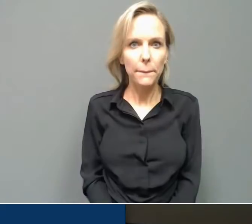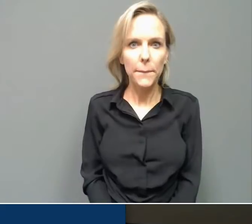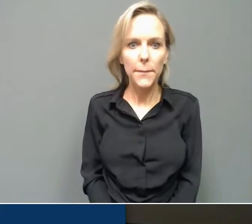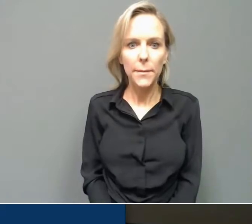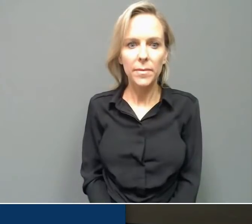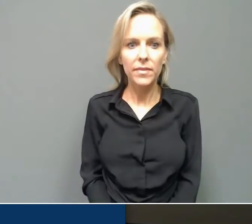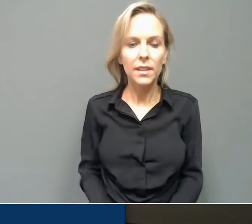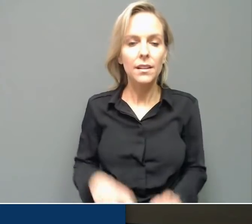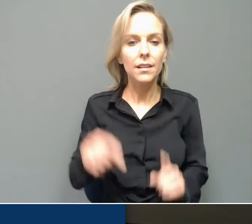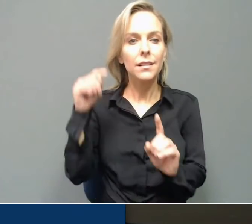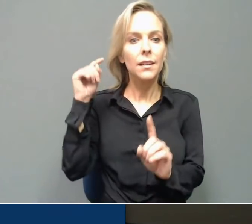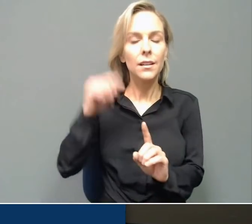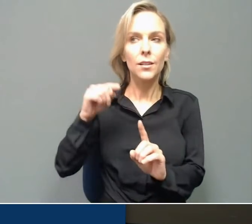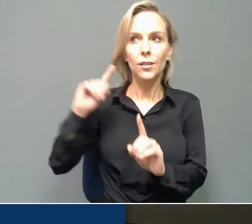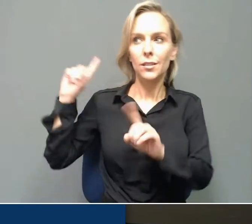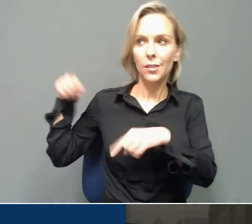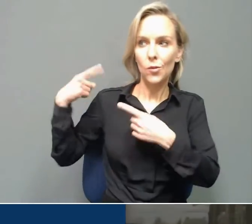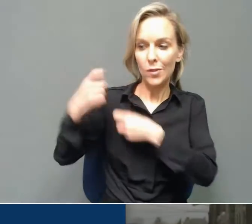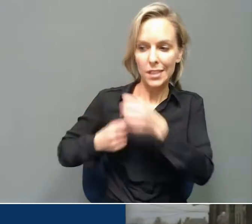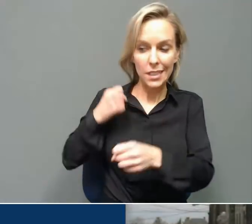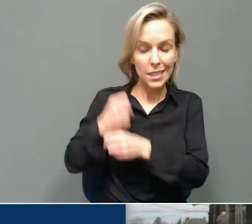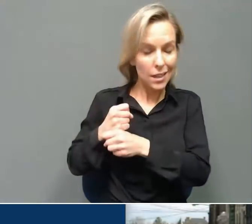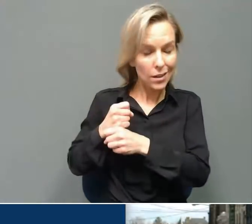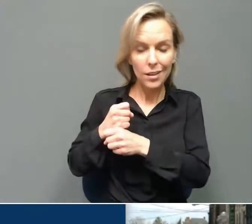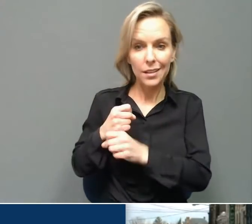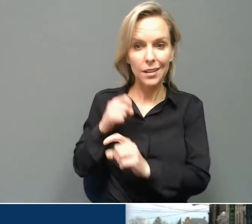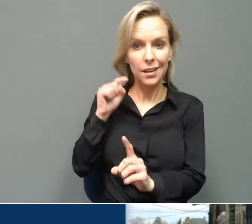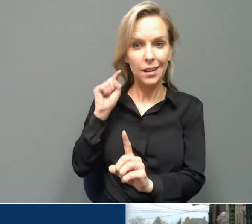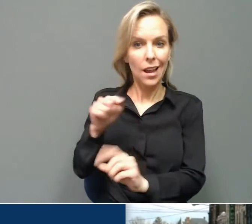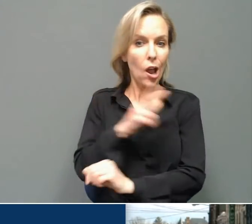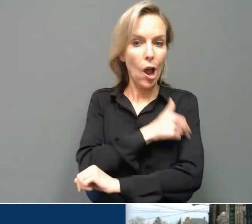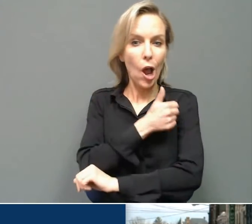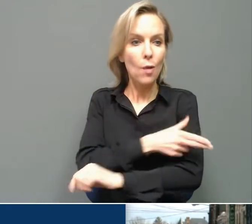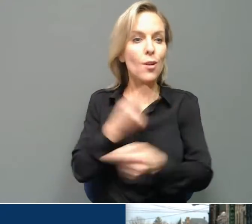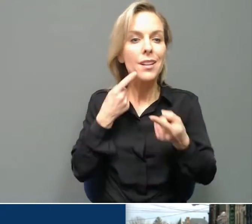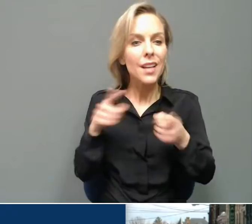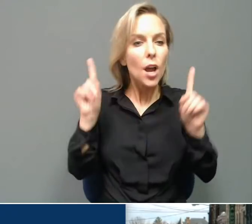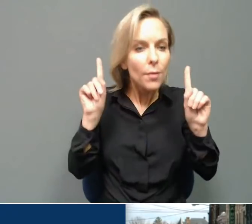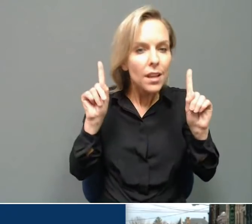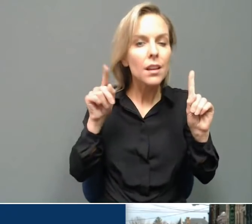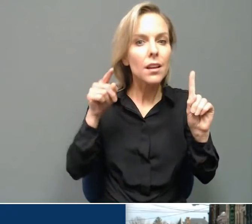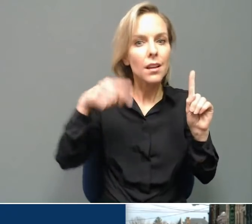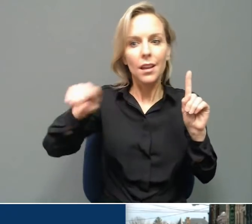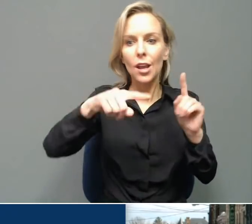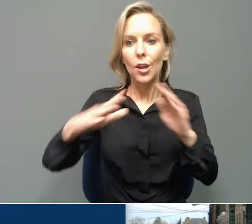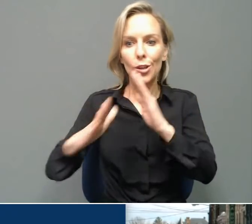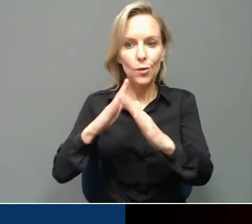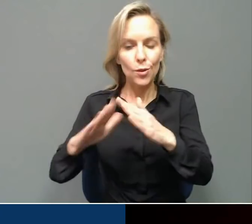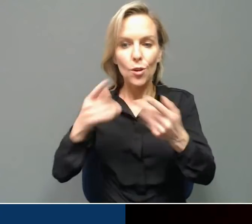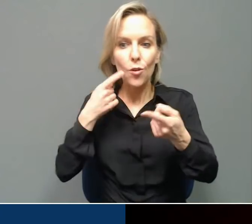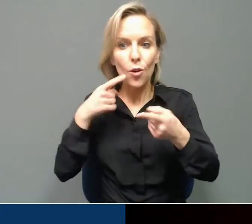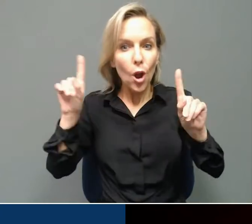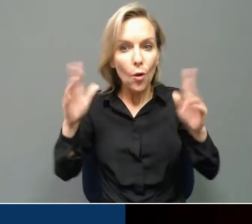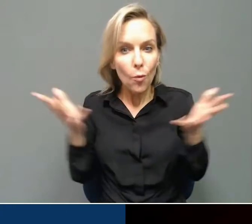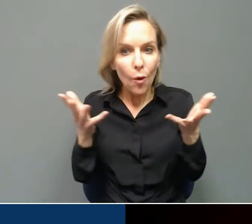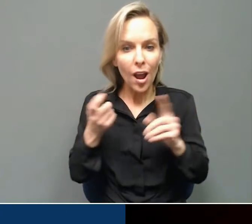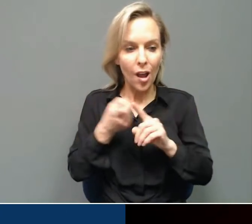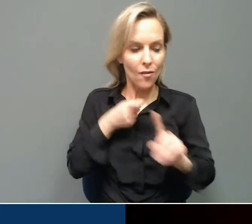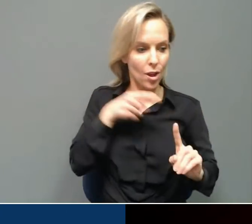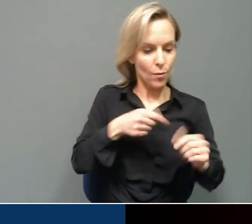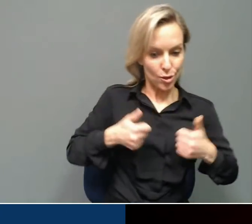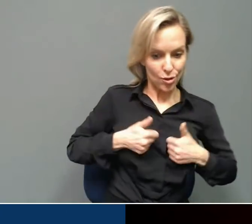In this past year, what this hospital has accomplished, what this community has accomplished, is that we went from a survival